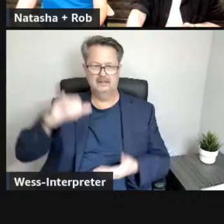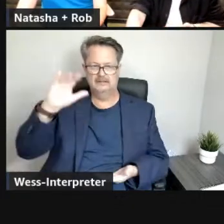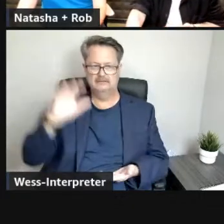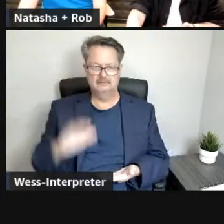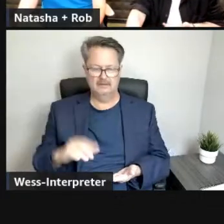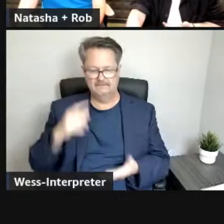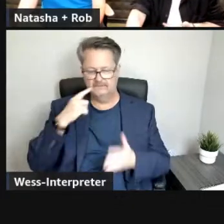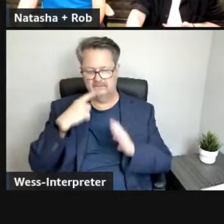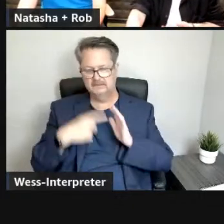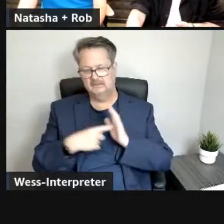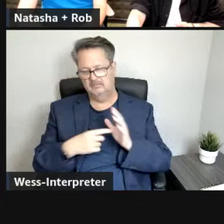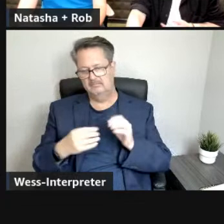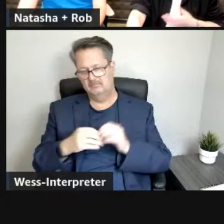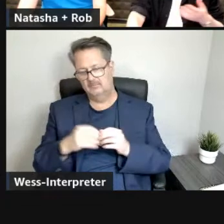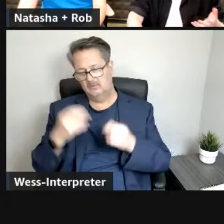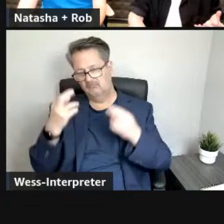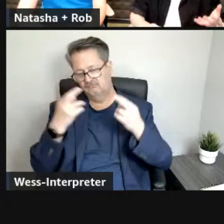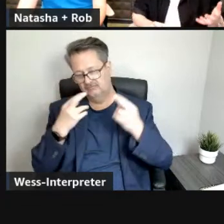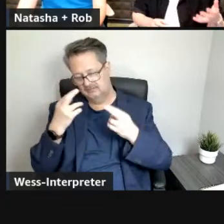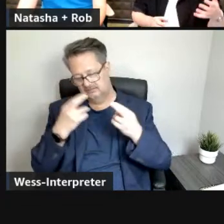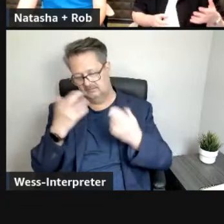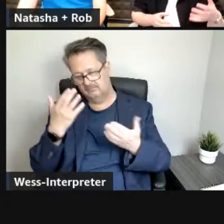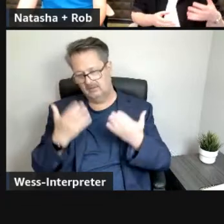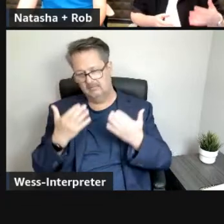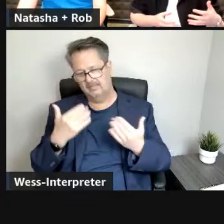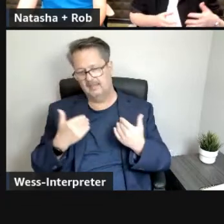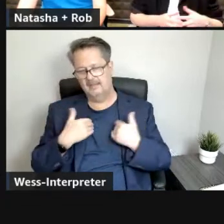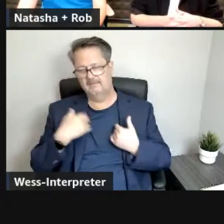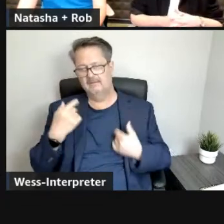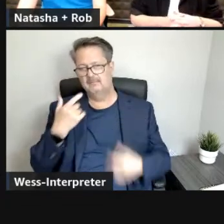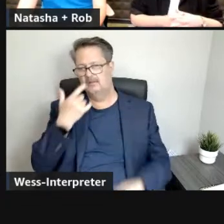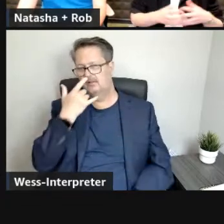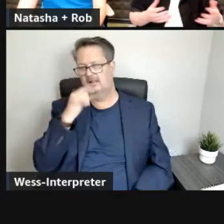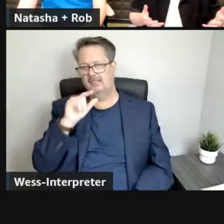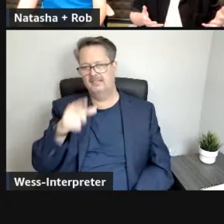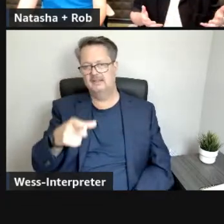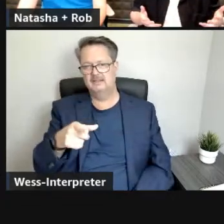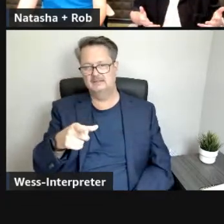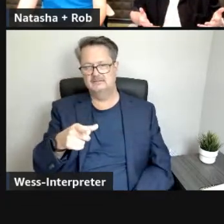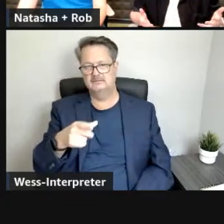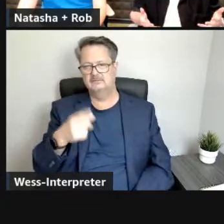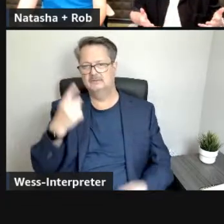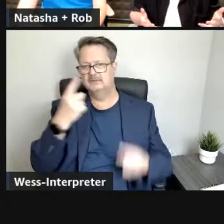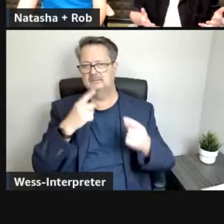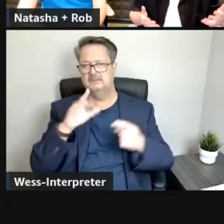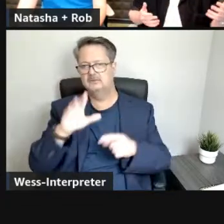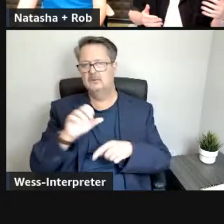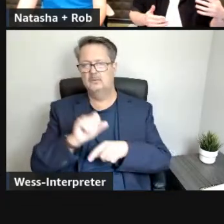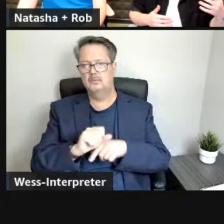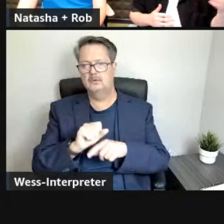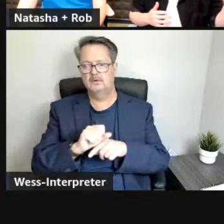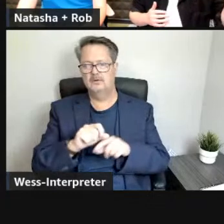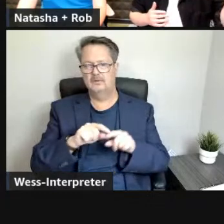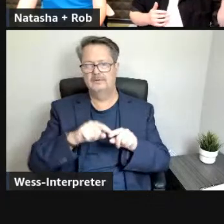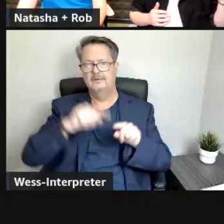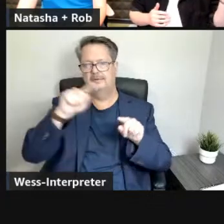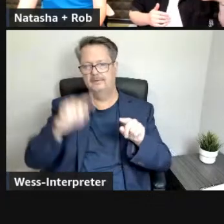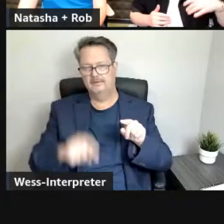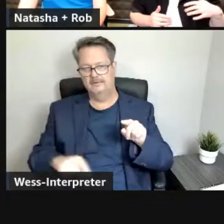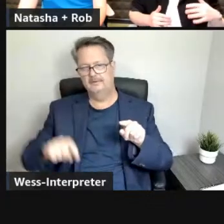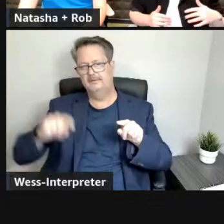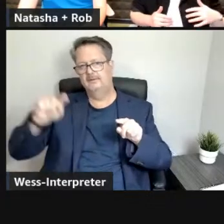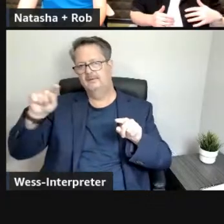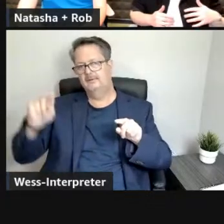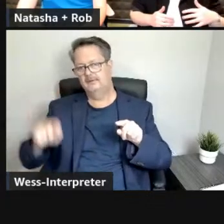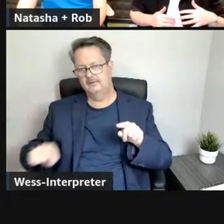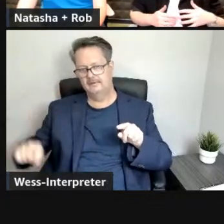More realistically, you'll probably have something that looks a little bit like this when we consider your workload over time, where you'll see these kind of peaks